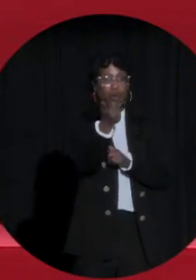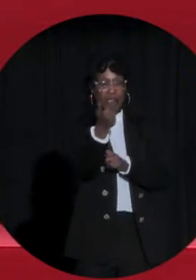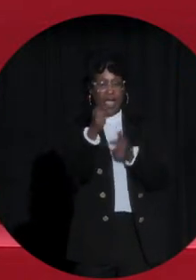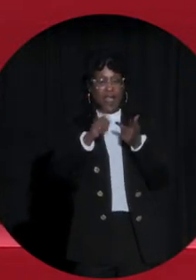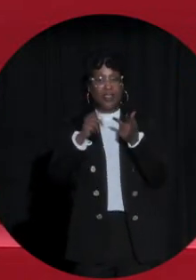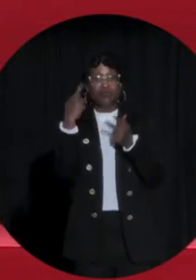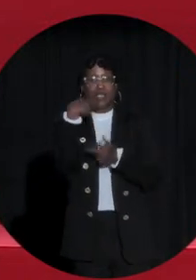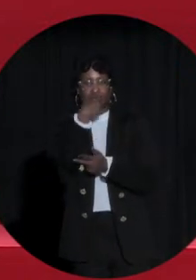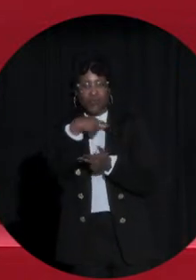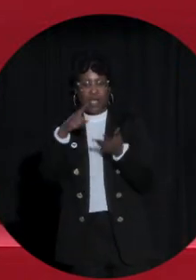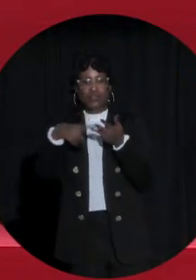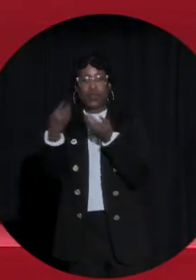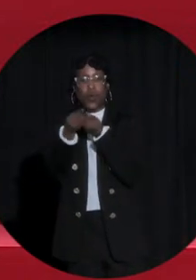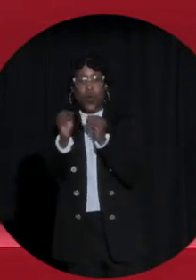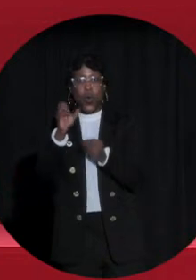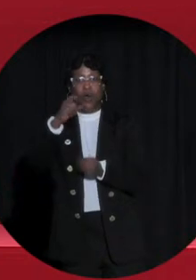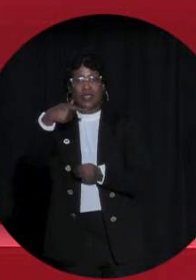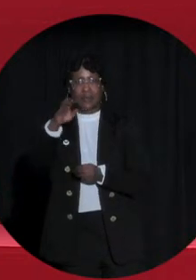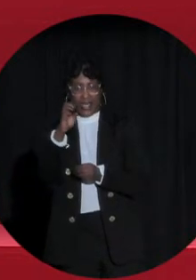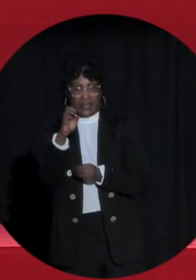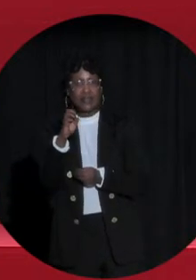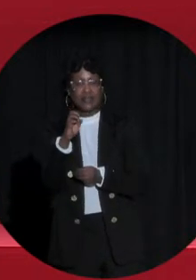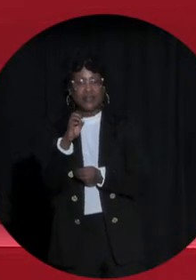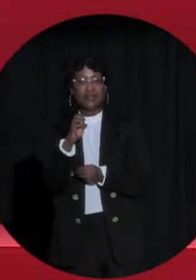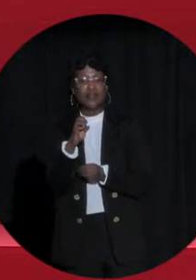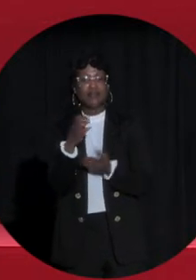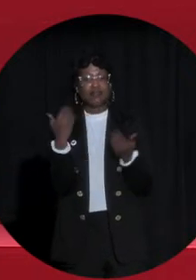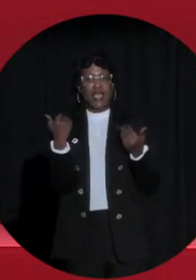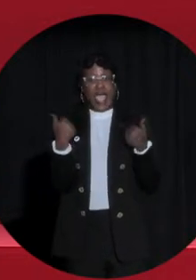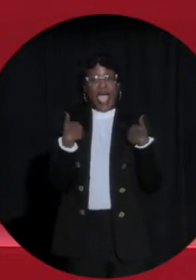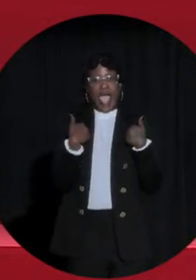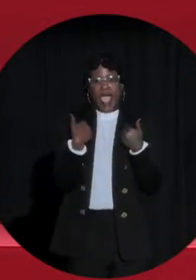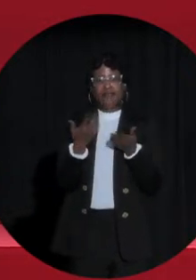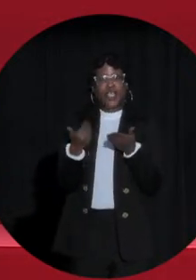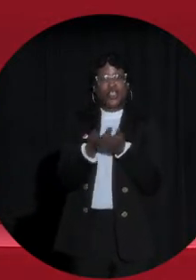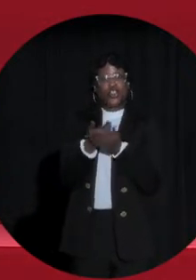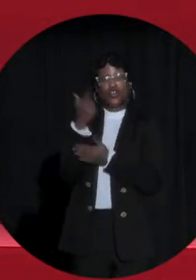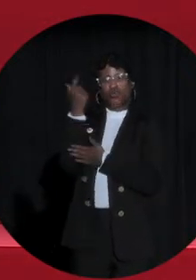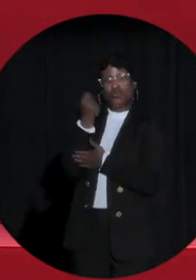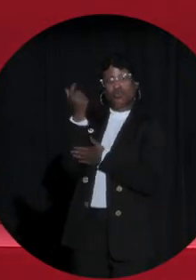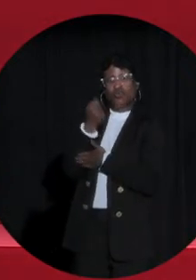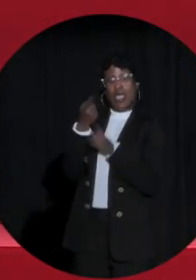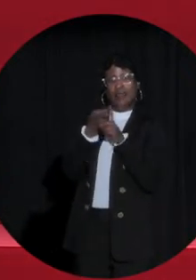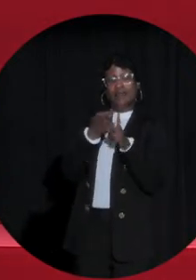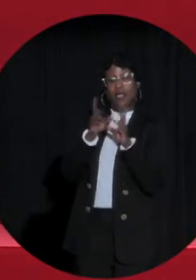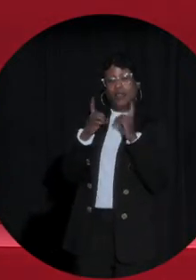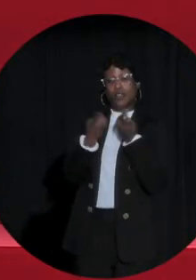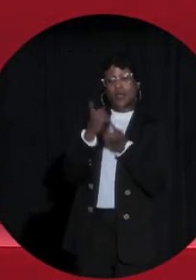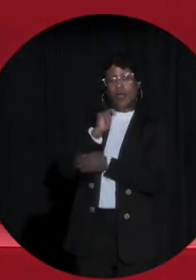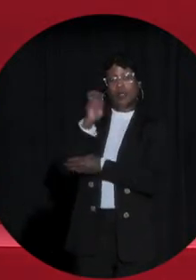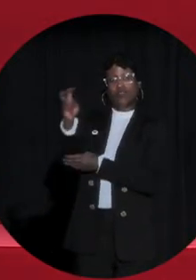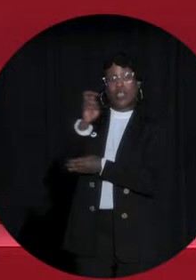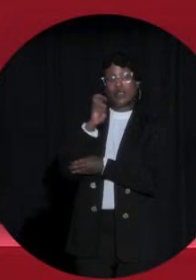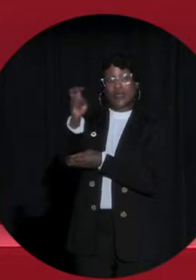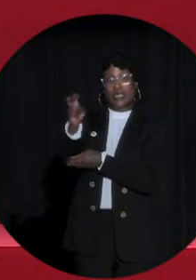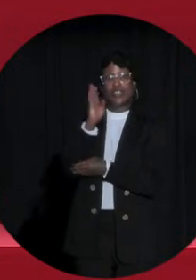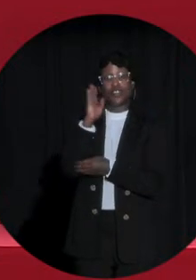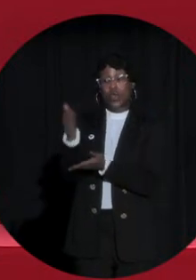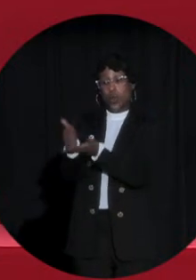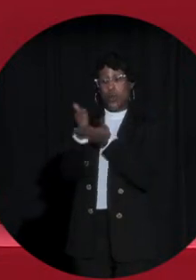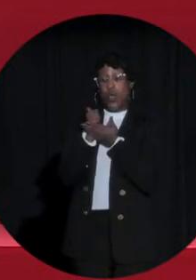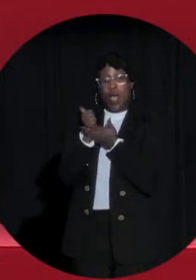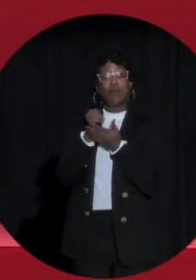hotel. We recently secured a RAISE grant from the United States Department of Transportation, which will help us build a